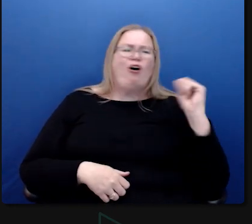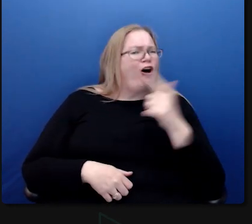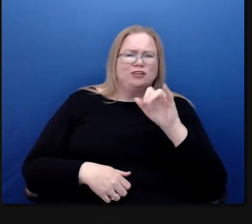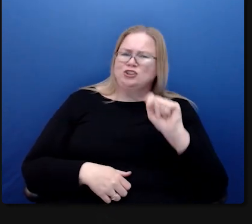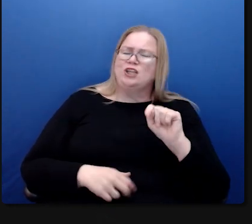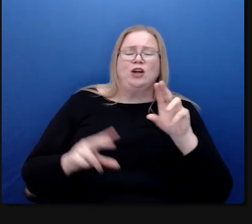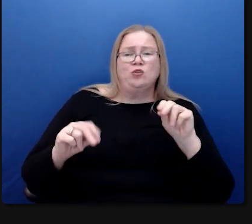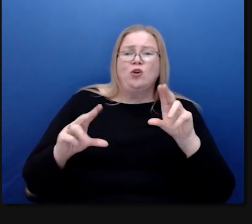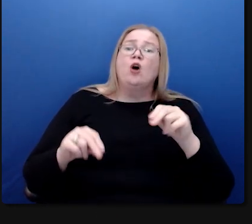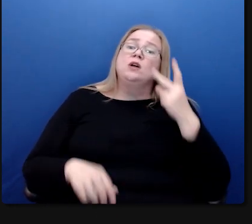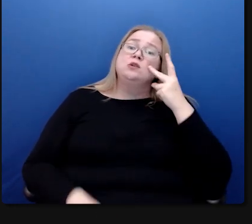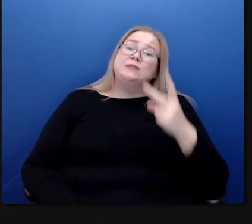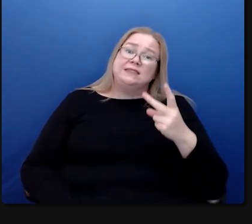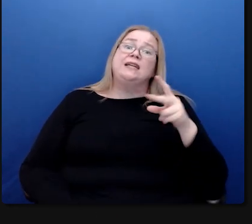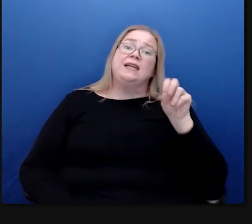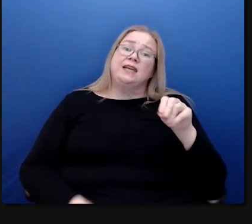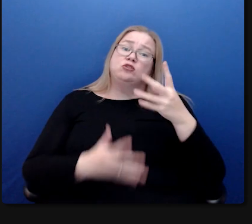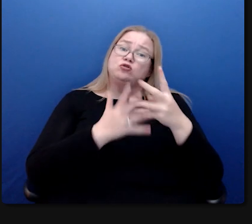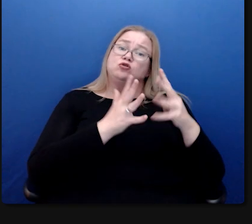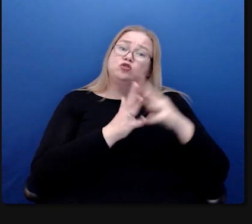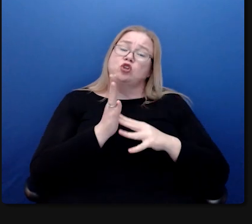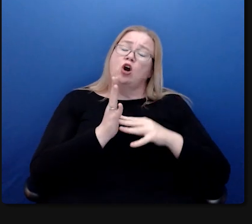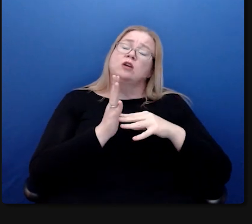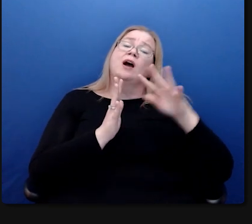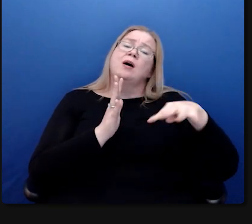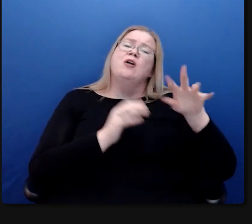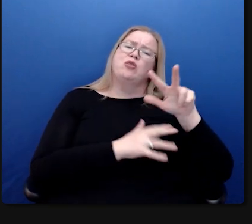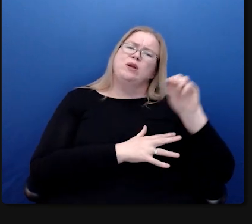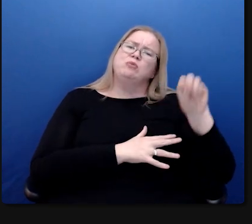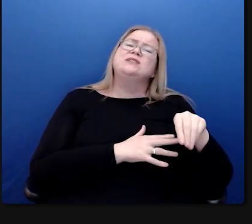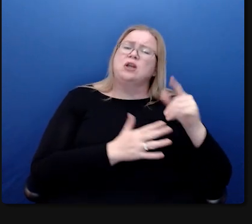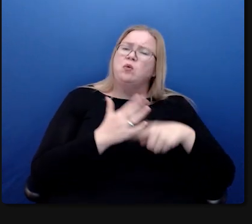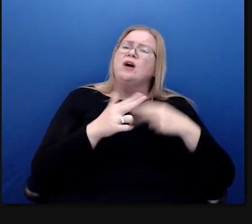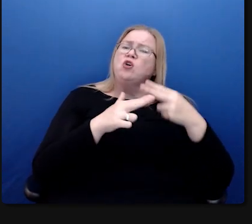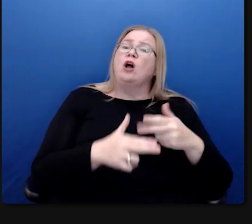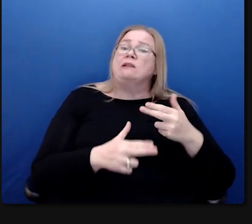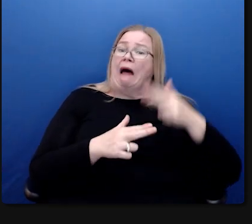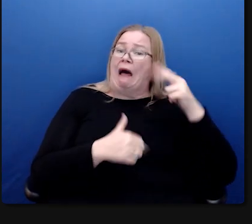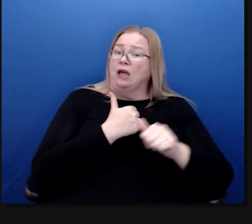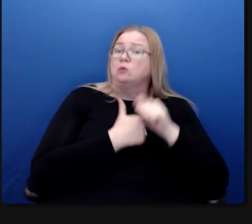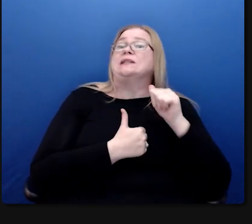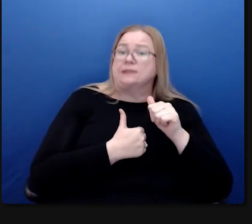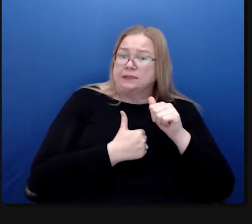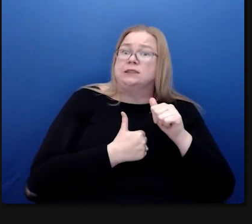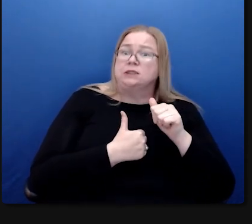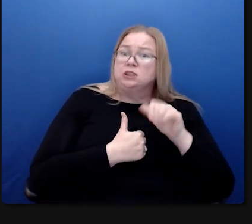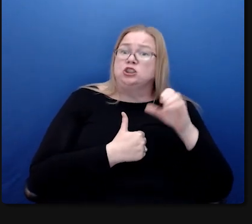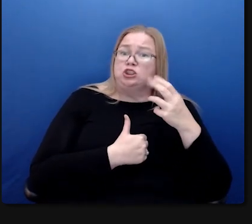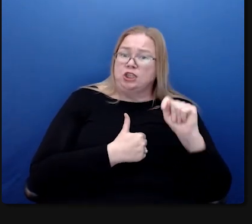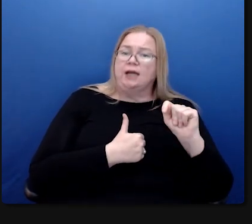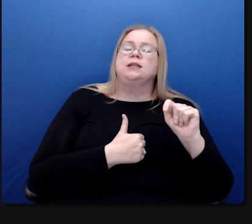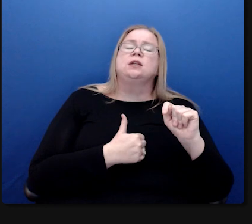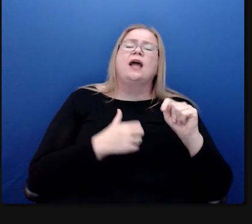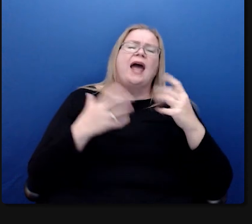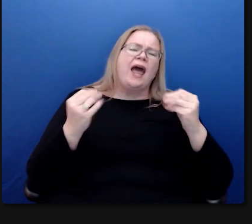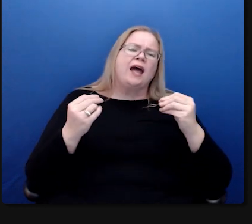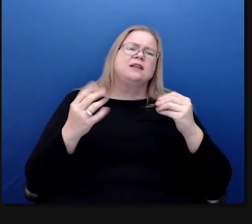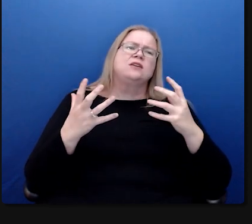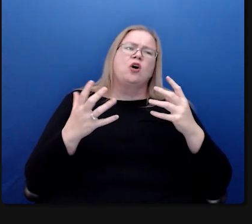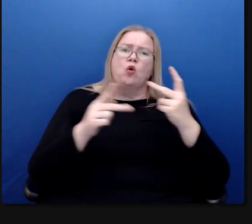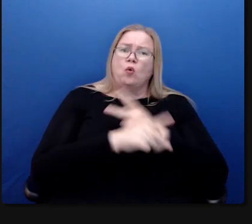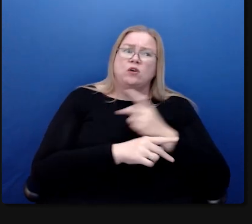data security are two really important topics for Two Hat. We're dealing with a tremendous amount of really important data for all of our customers.